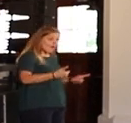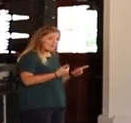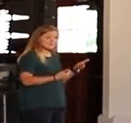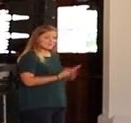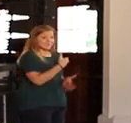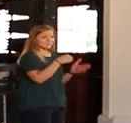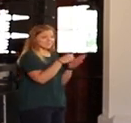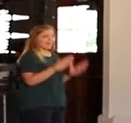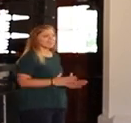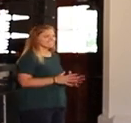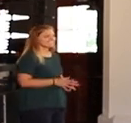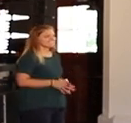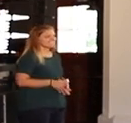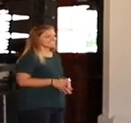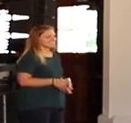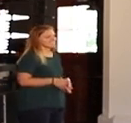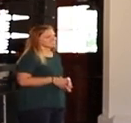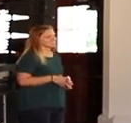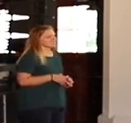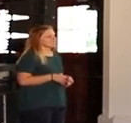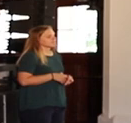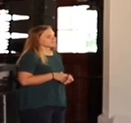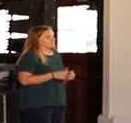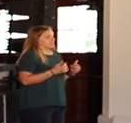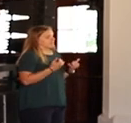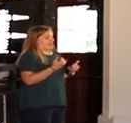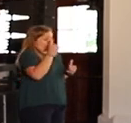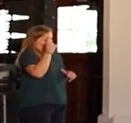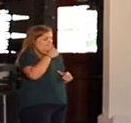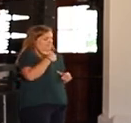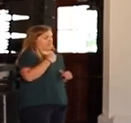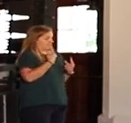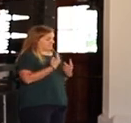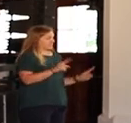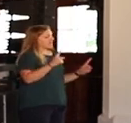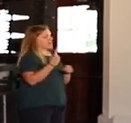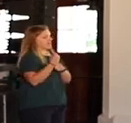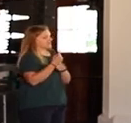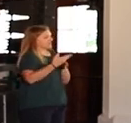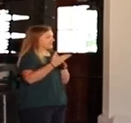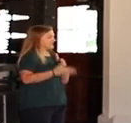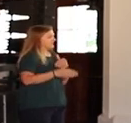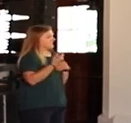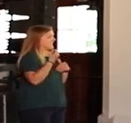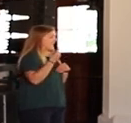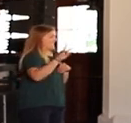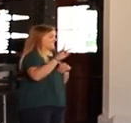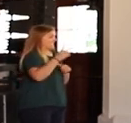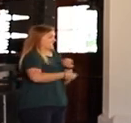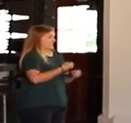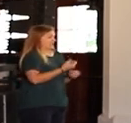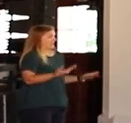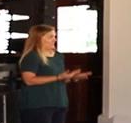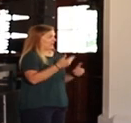newest Scotties. There's a bit of a milestone here for me because last year I completed my 18th year on the